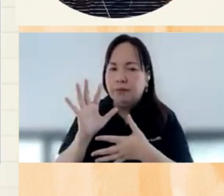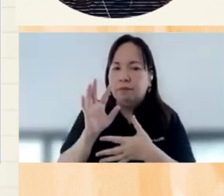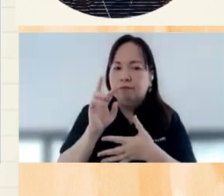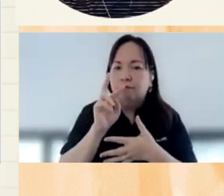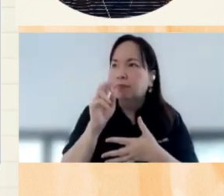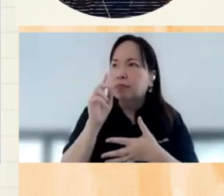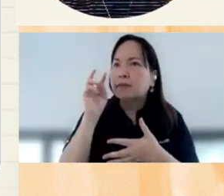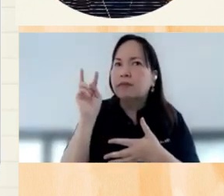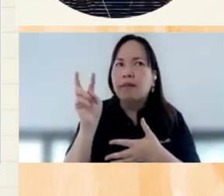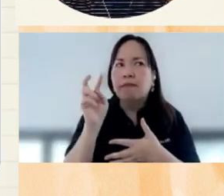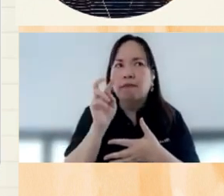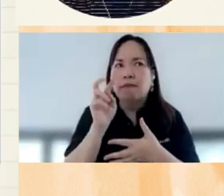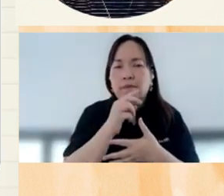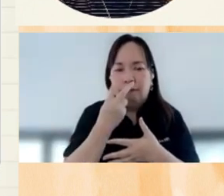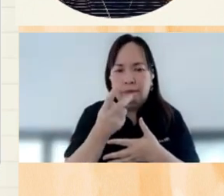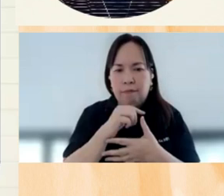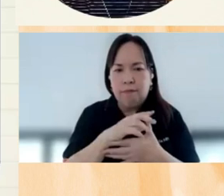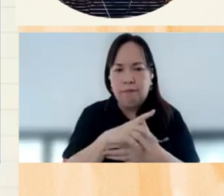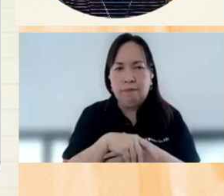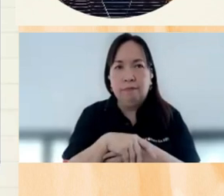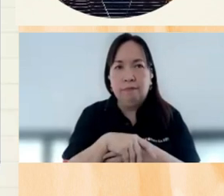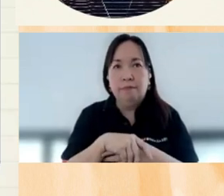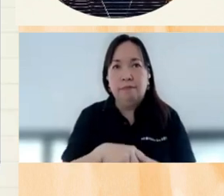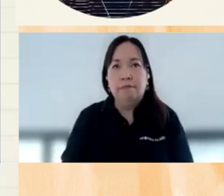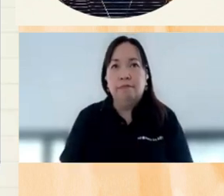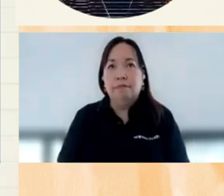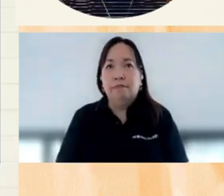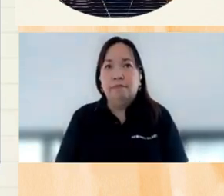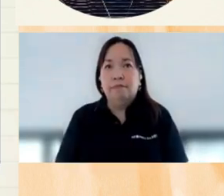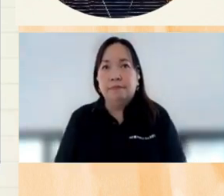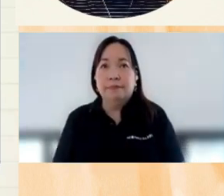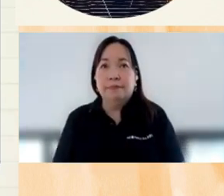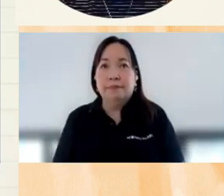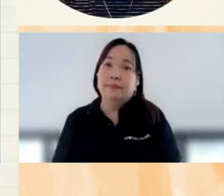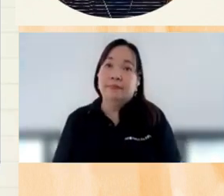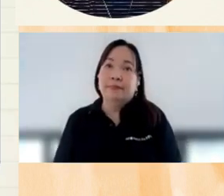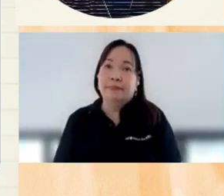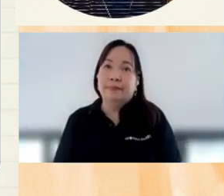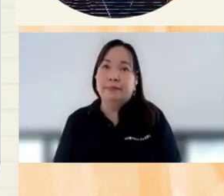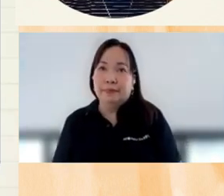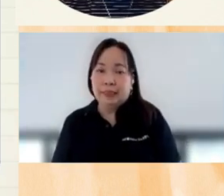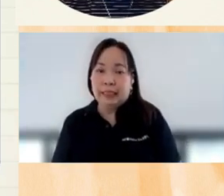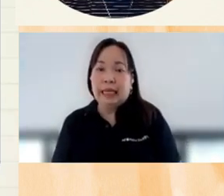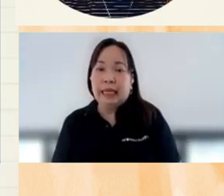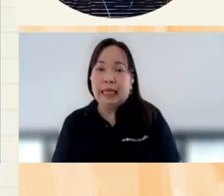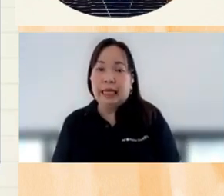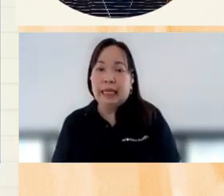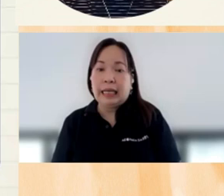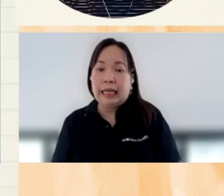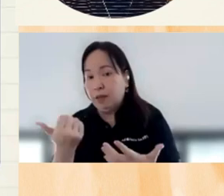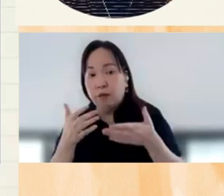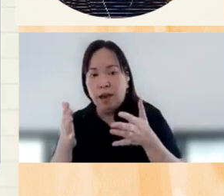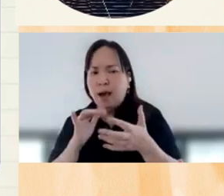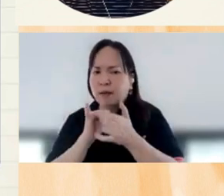Another coping is the catch, check, and change your thought. This is a cognitive